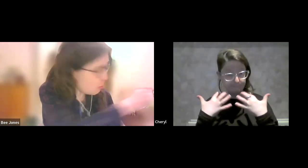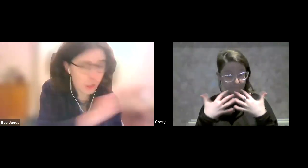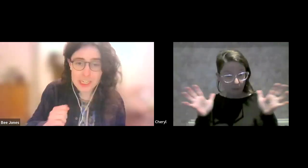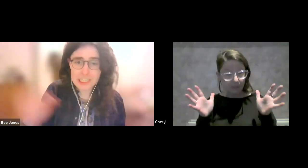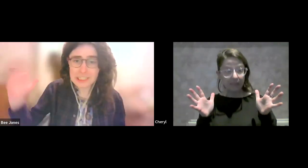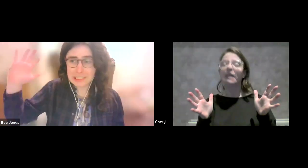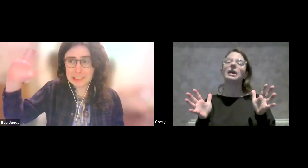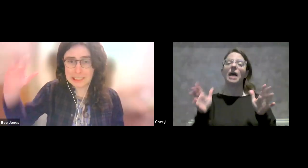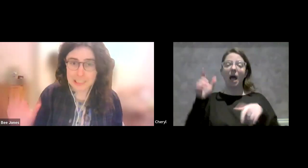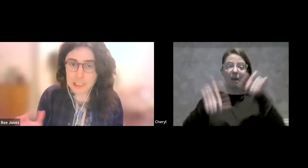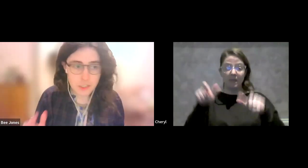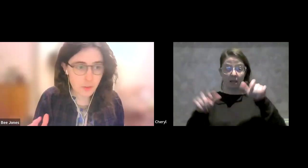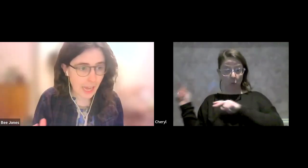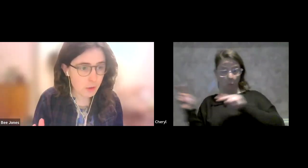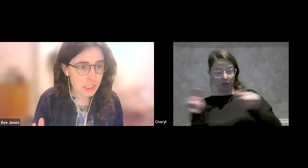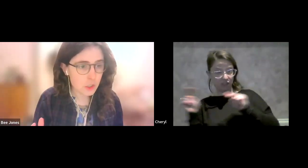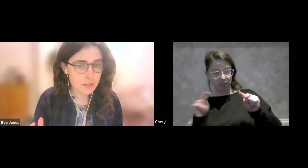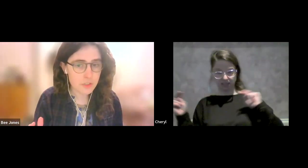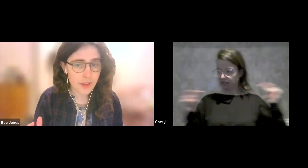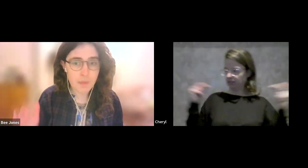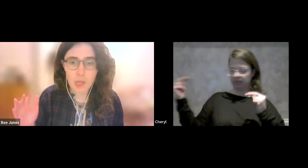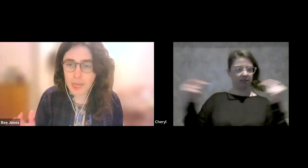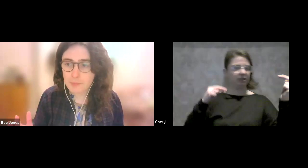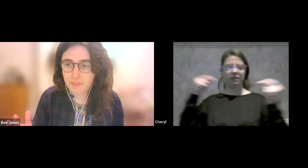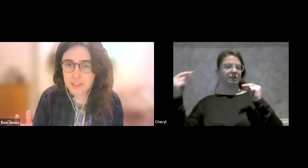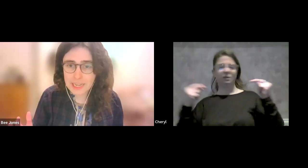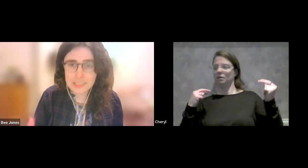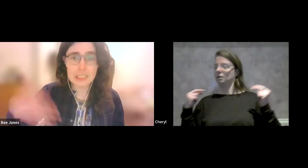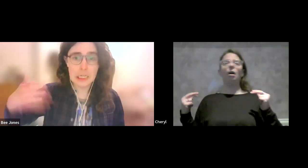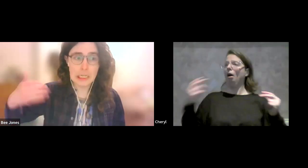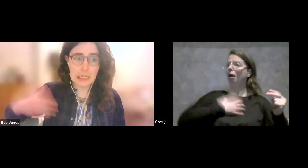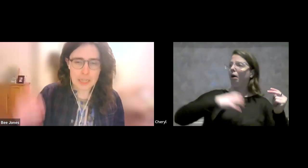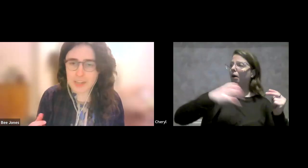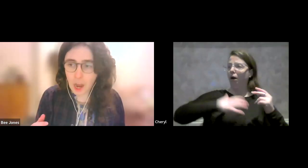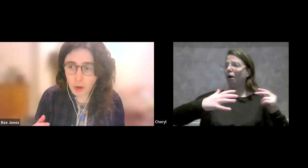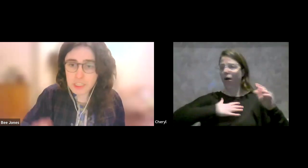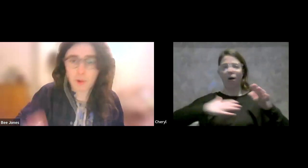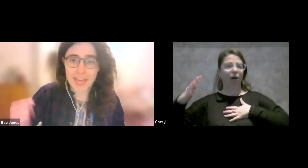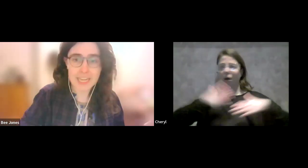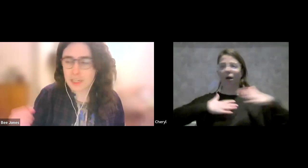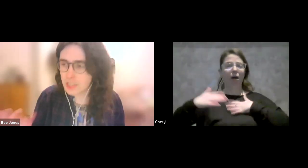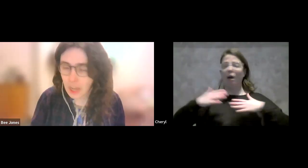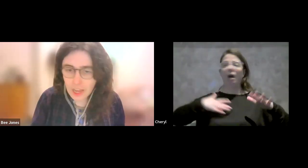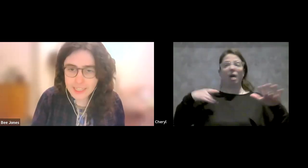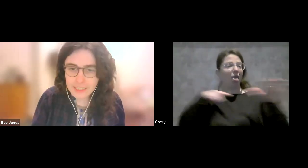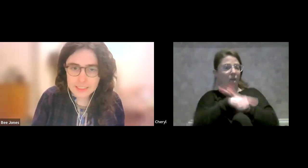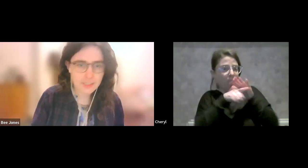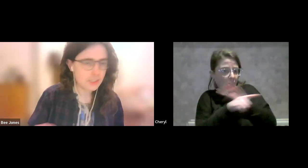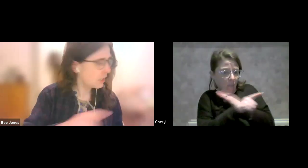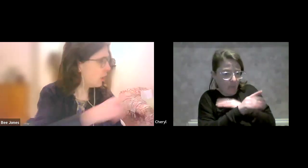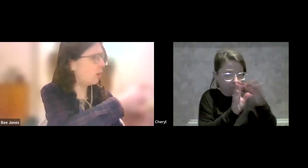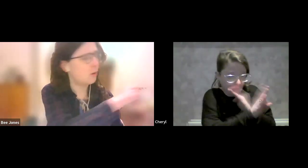people watching. So the cowardly trans femme hyperventilated and hurried away to